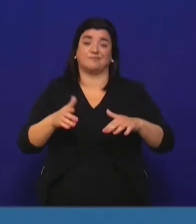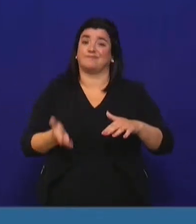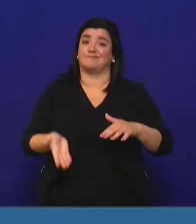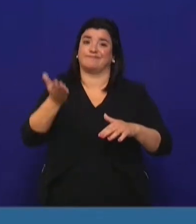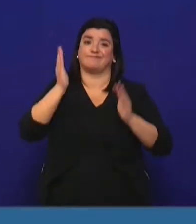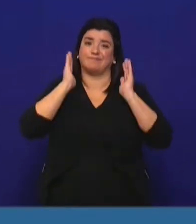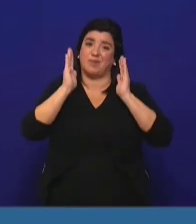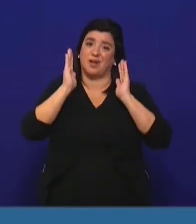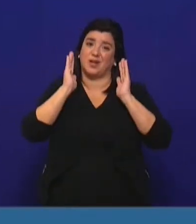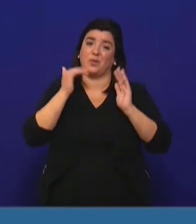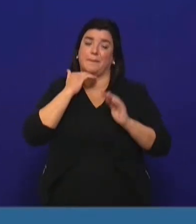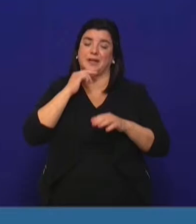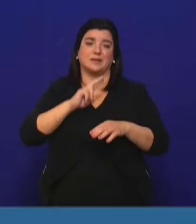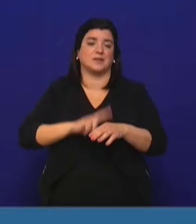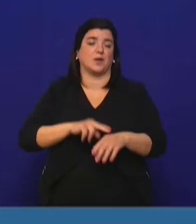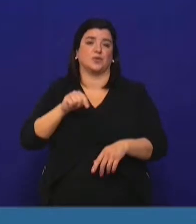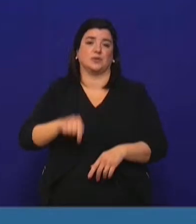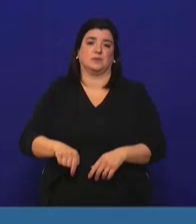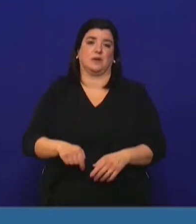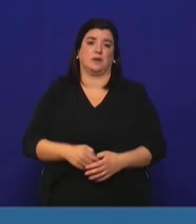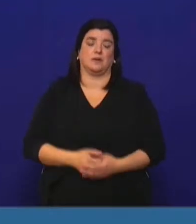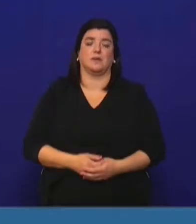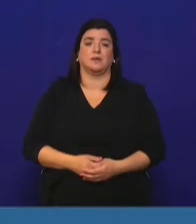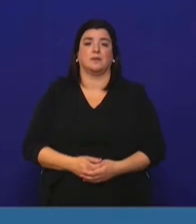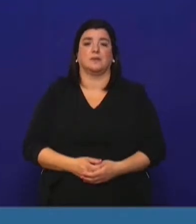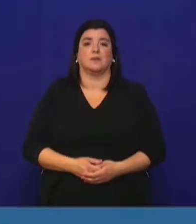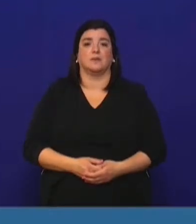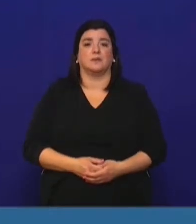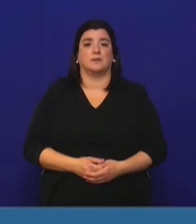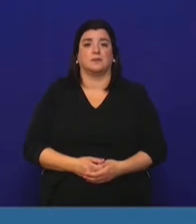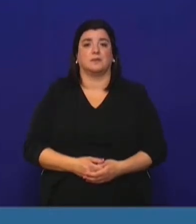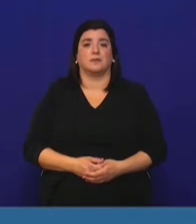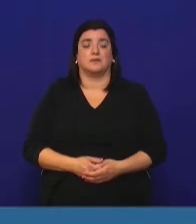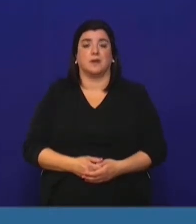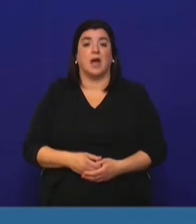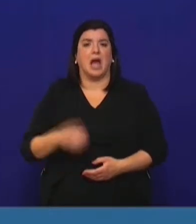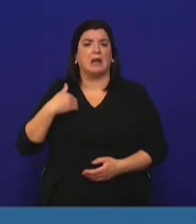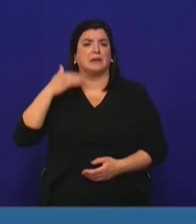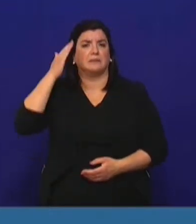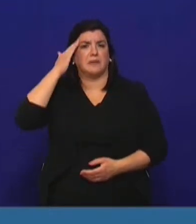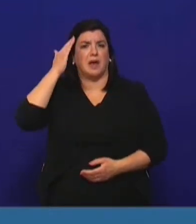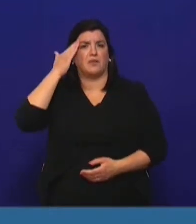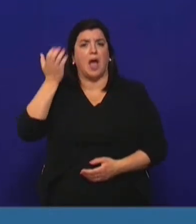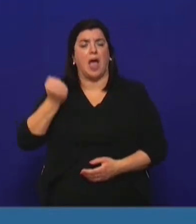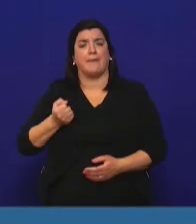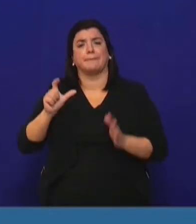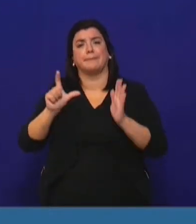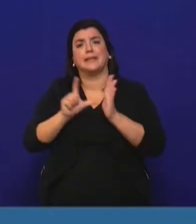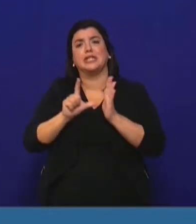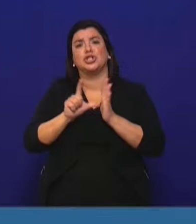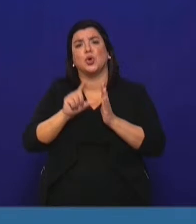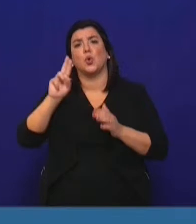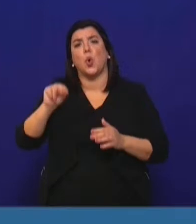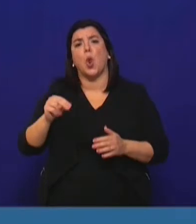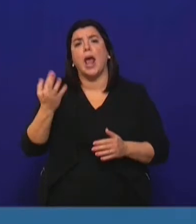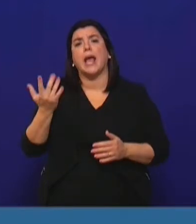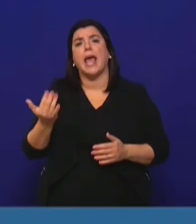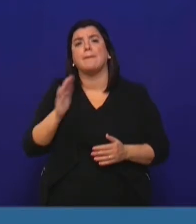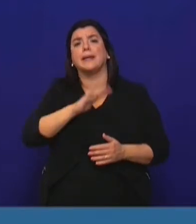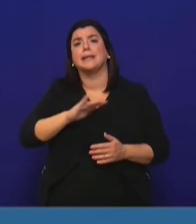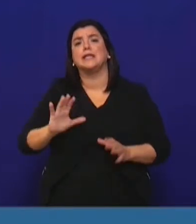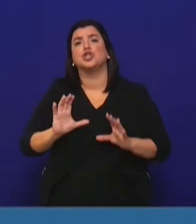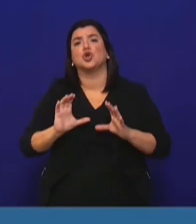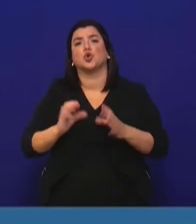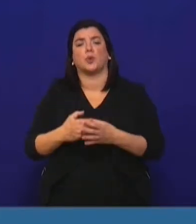of transmission from one person to the other. And we also know that we have legislation which limits the number of people who